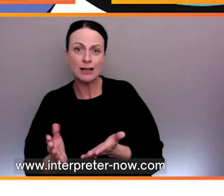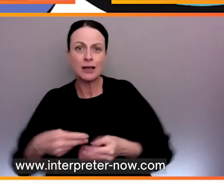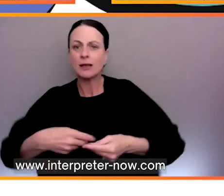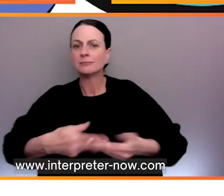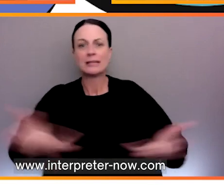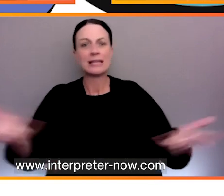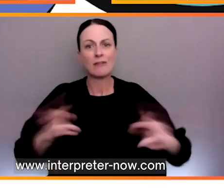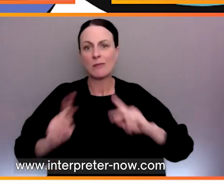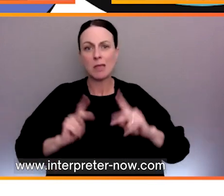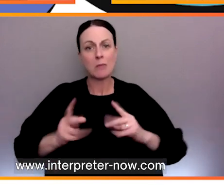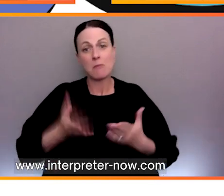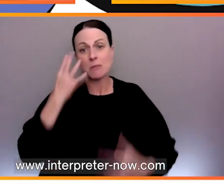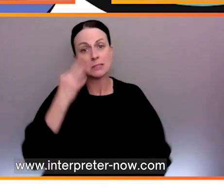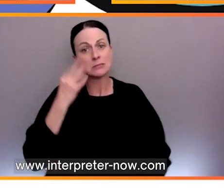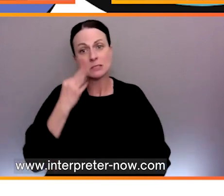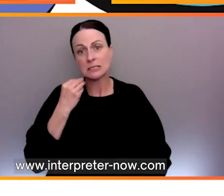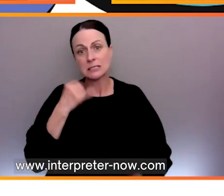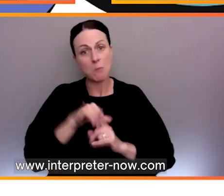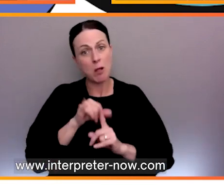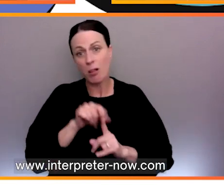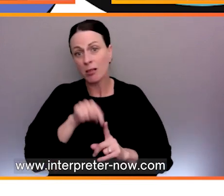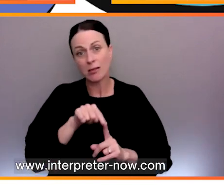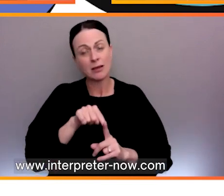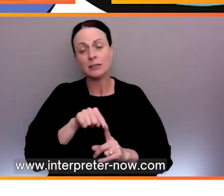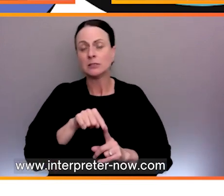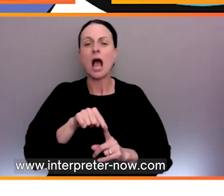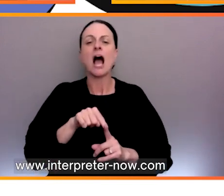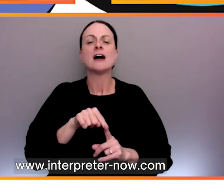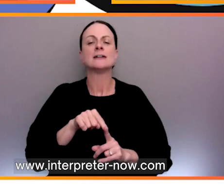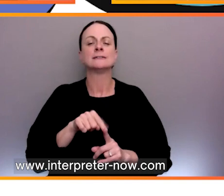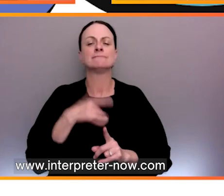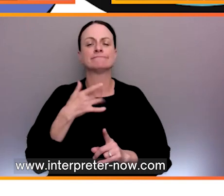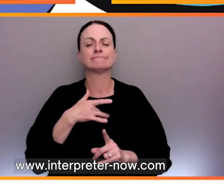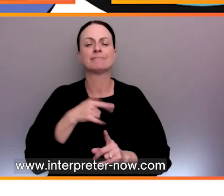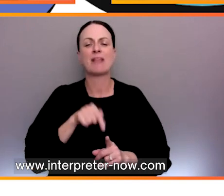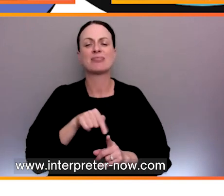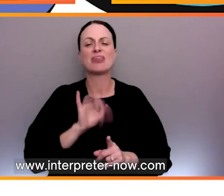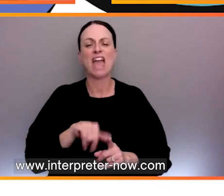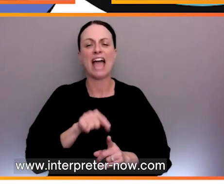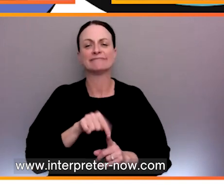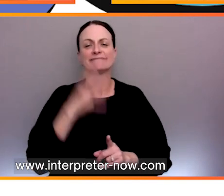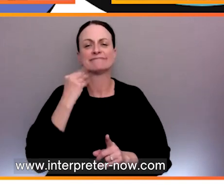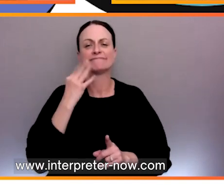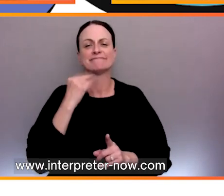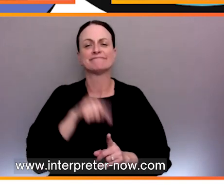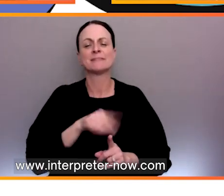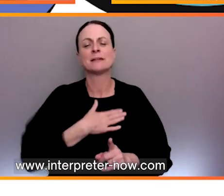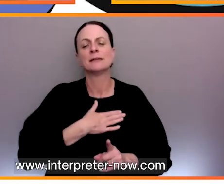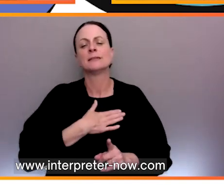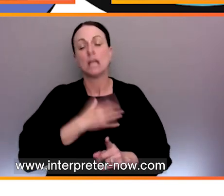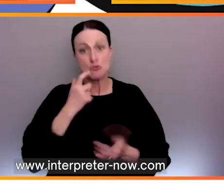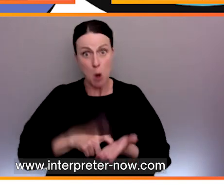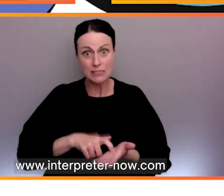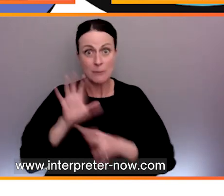deliberate versus not. And so once I had that term, microaggressions, and I started to see it,